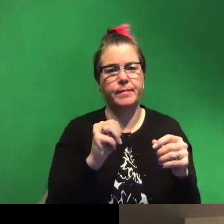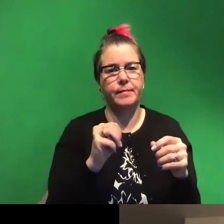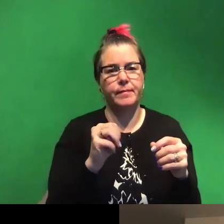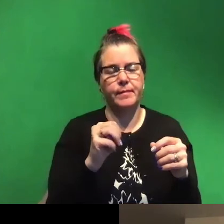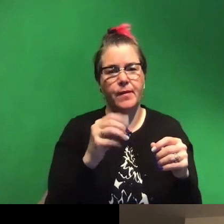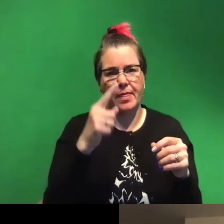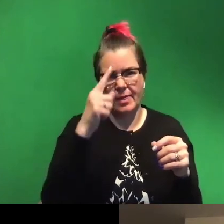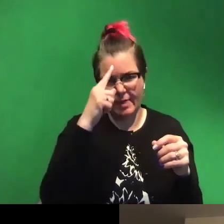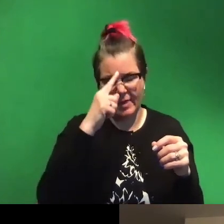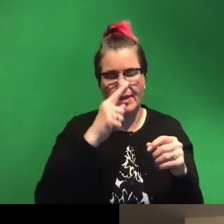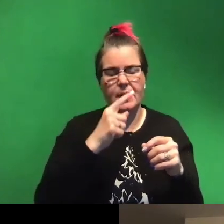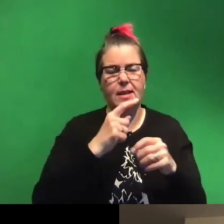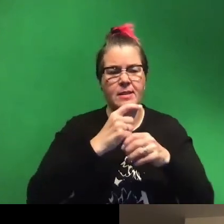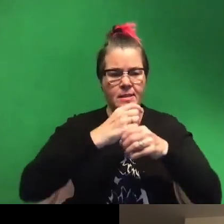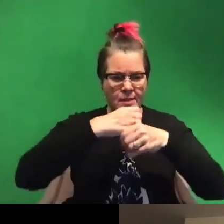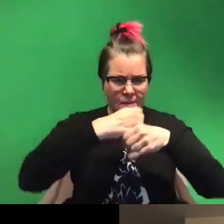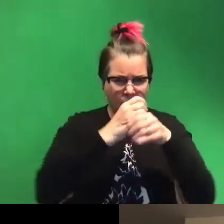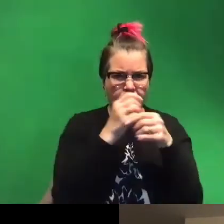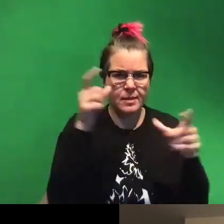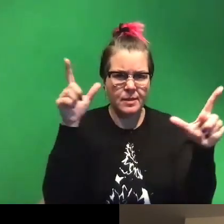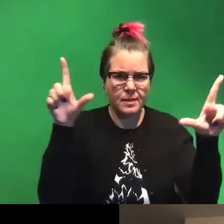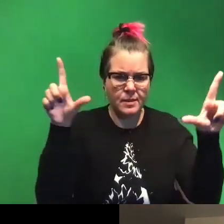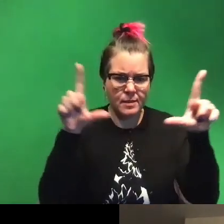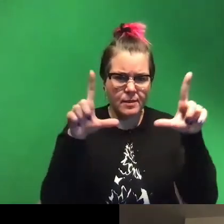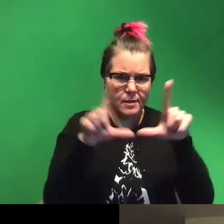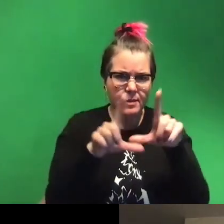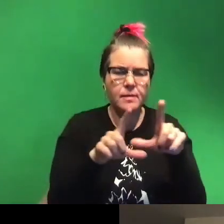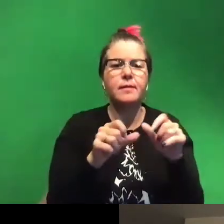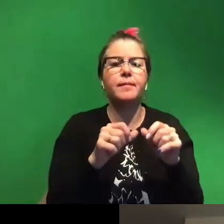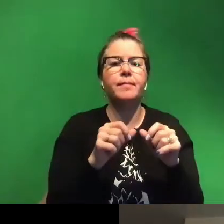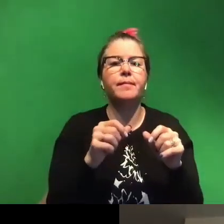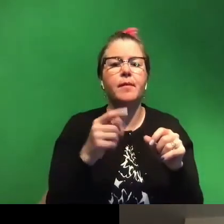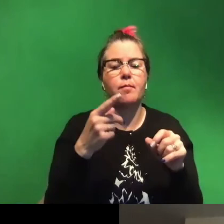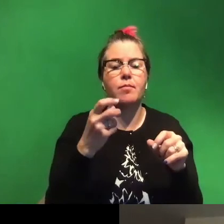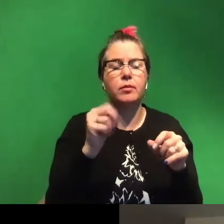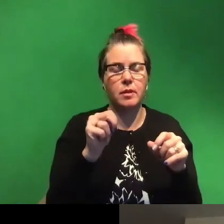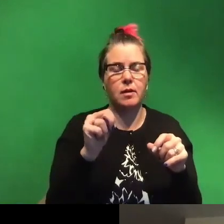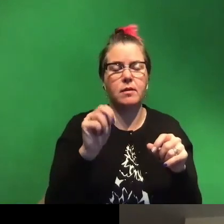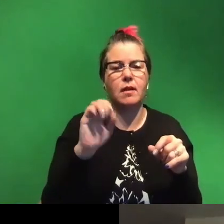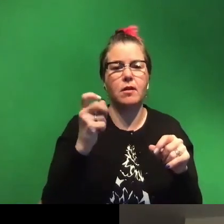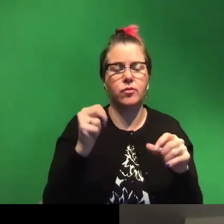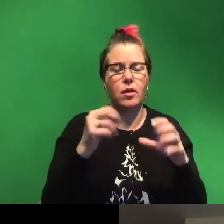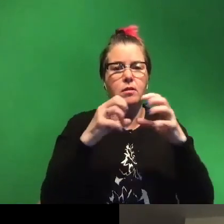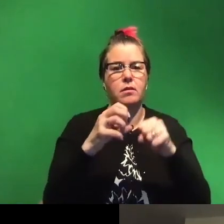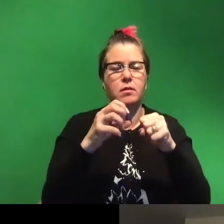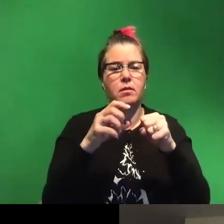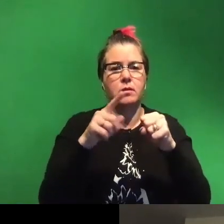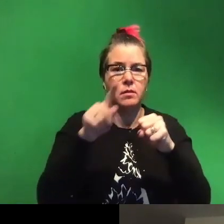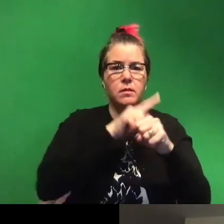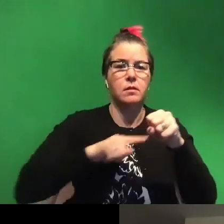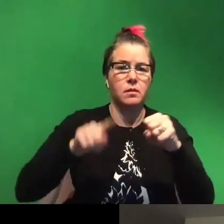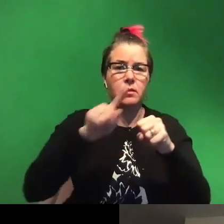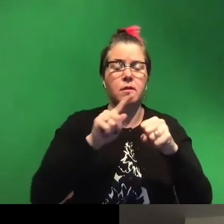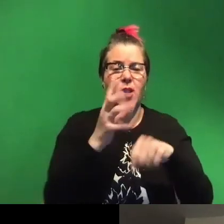like a micro scale. So you have the proton, you have the electron around, but then the gravity